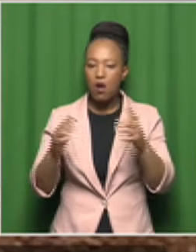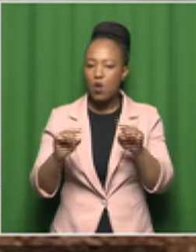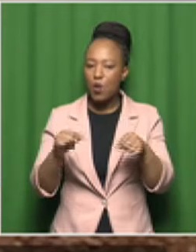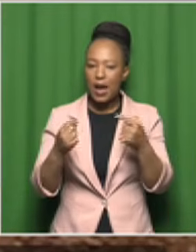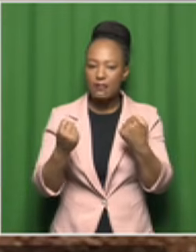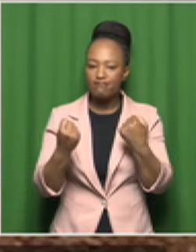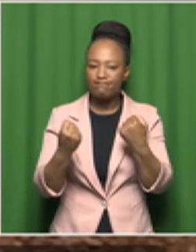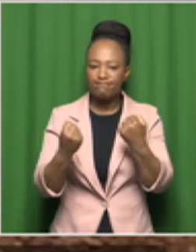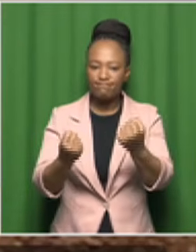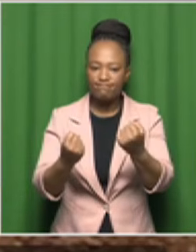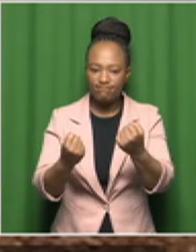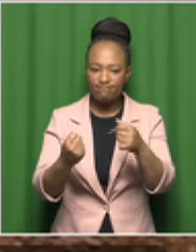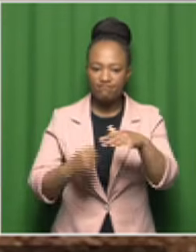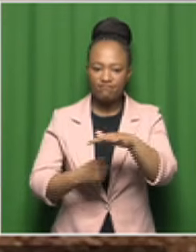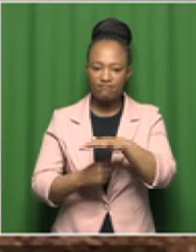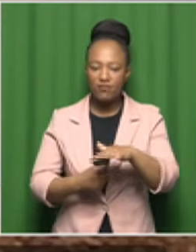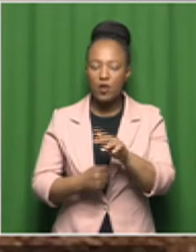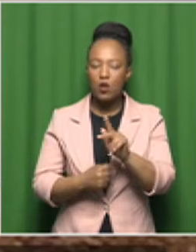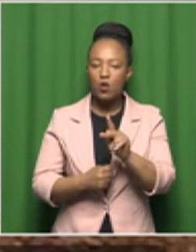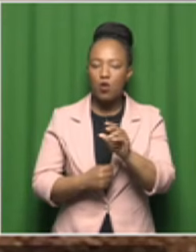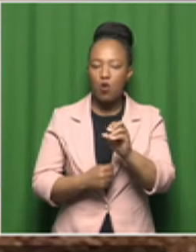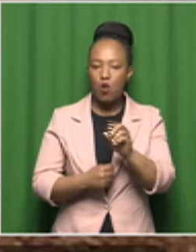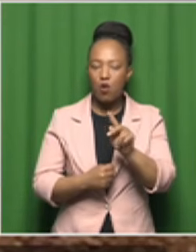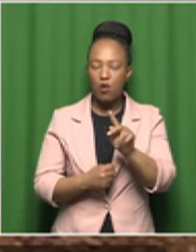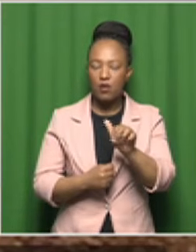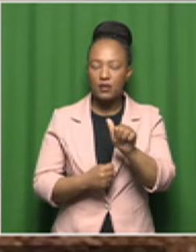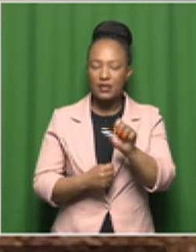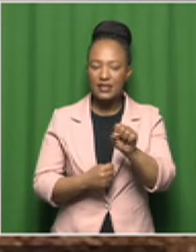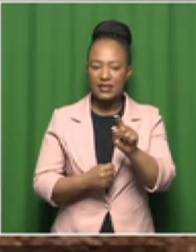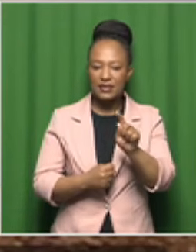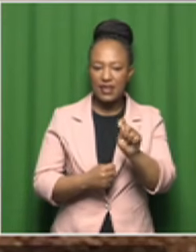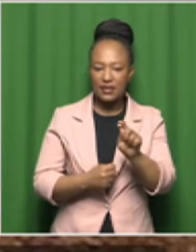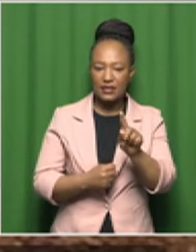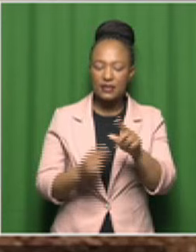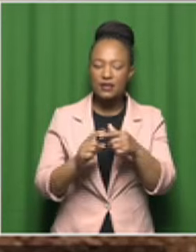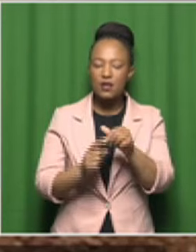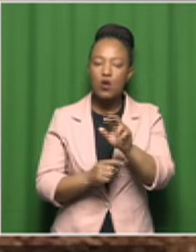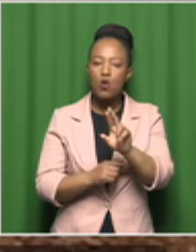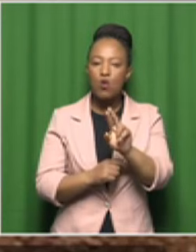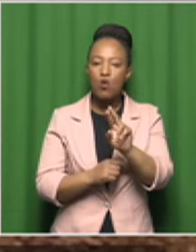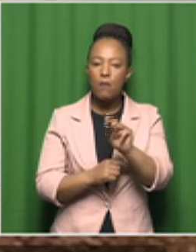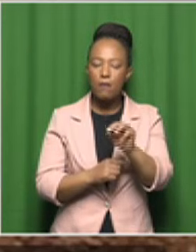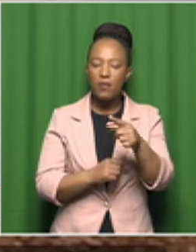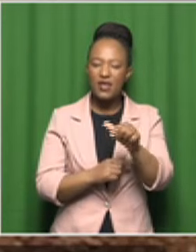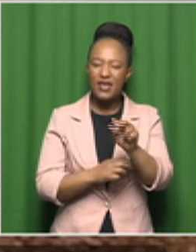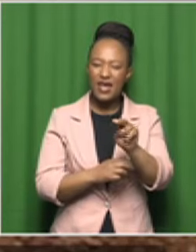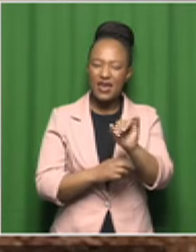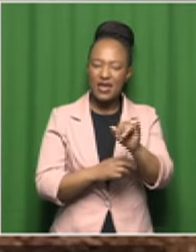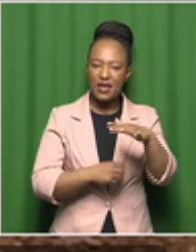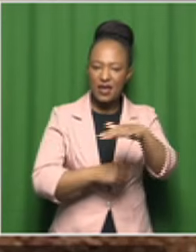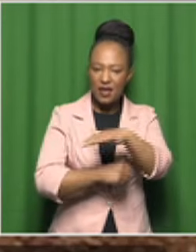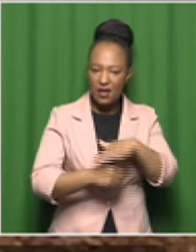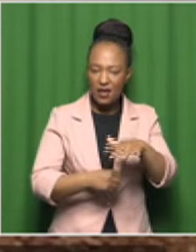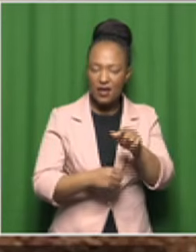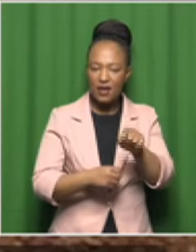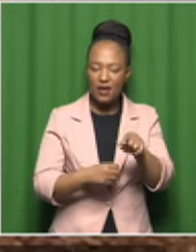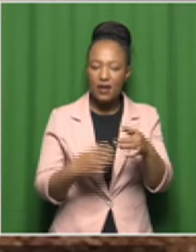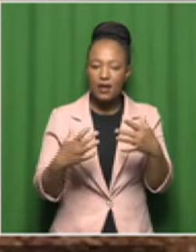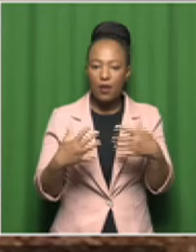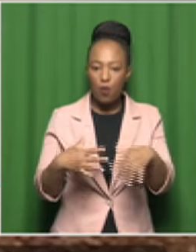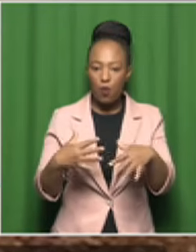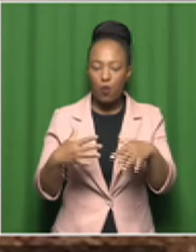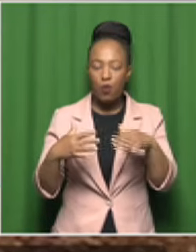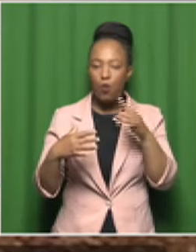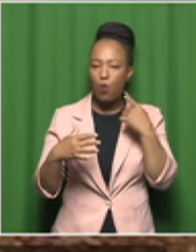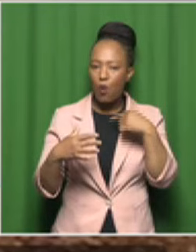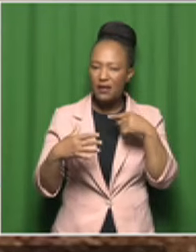there. Very heavy snowfall around Ingeli Forest area. The R56 that links Kokstad through to Matati Ao, that is under snow. And